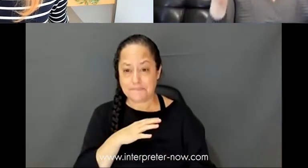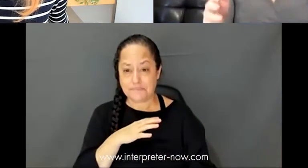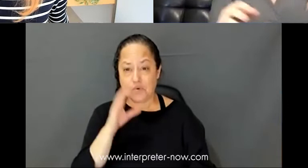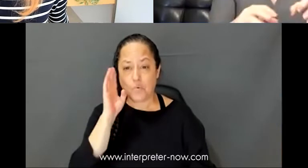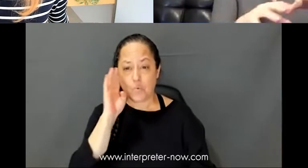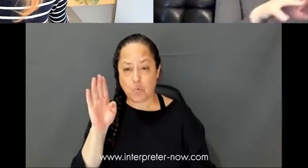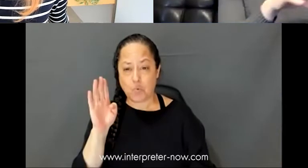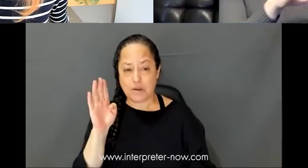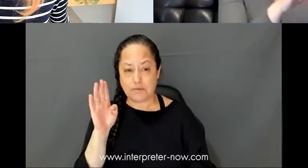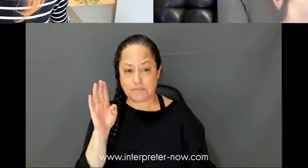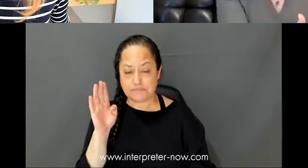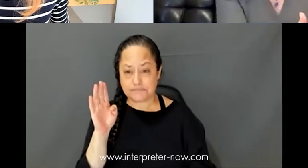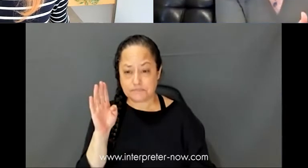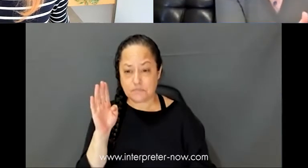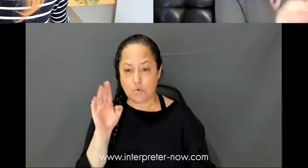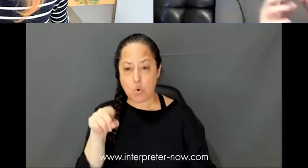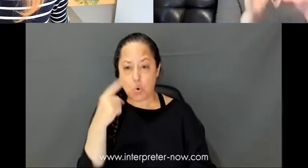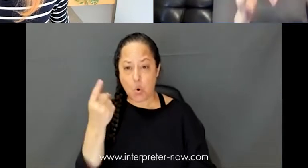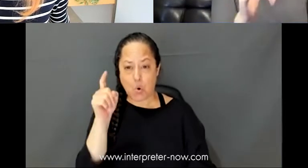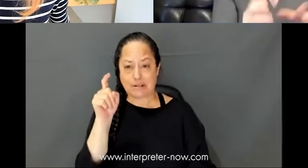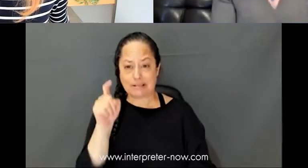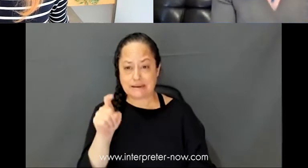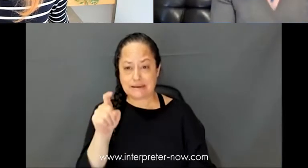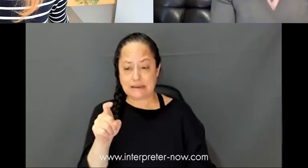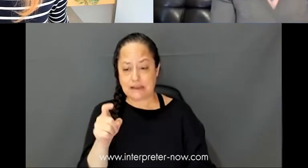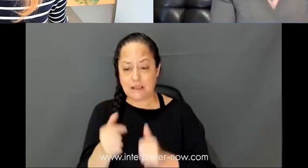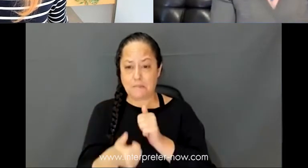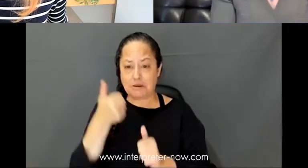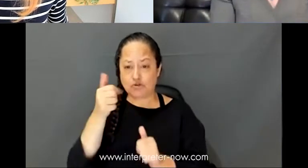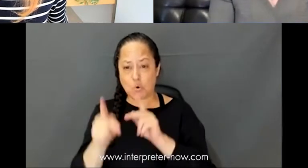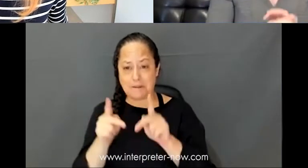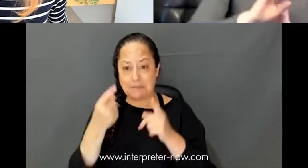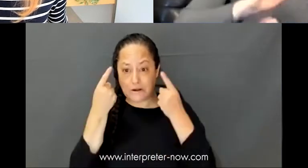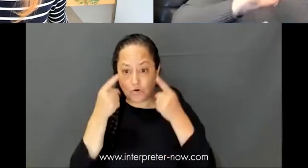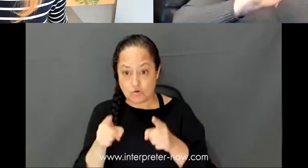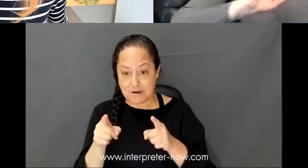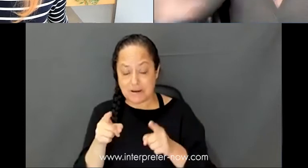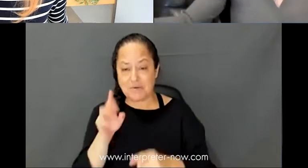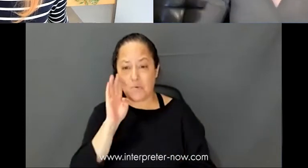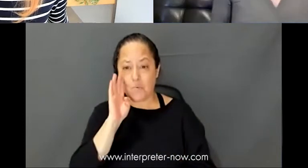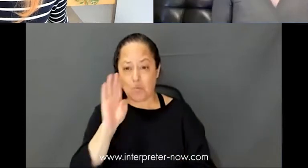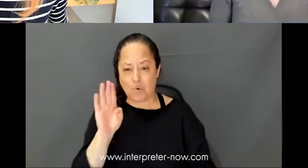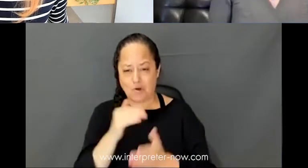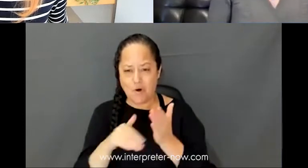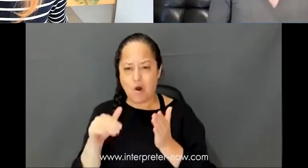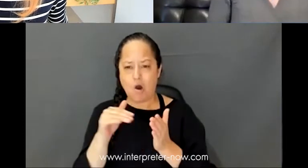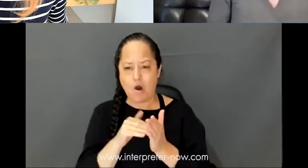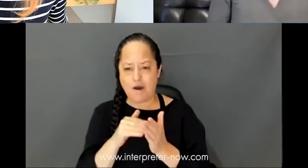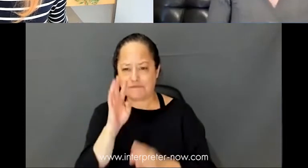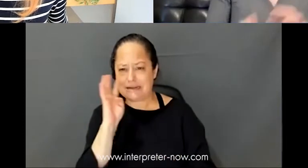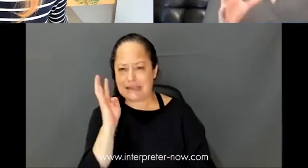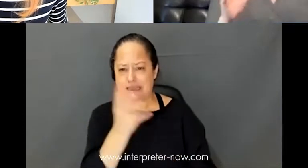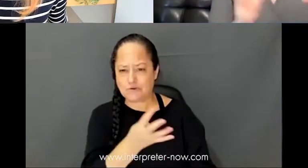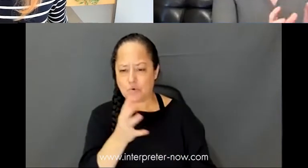will and you only need to get like a majority of people to agree with you. They will often completely ignore the women in the